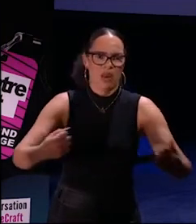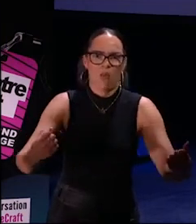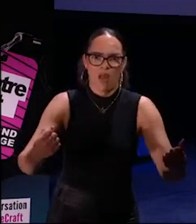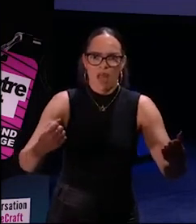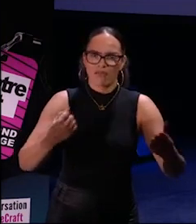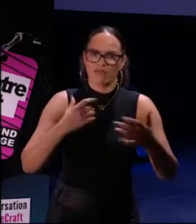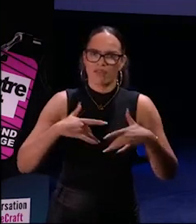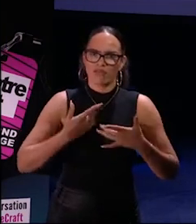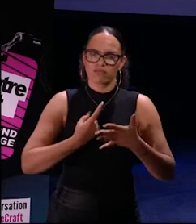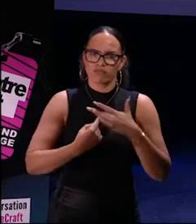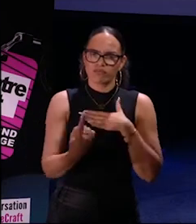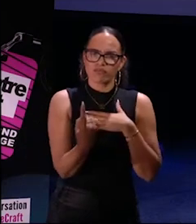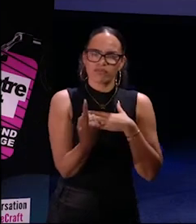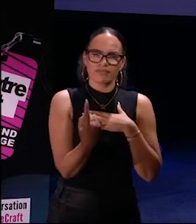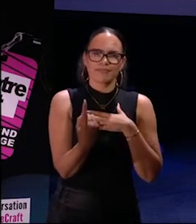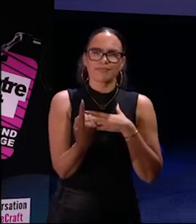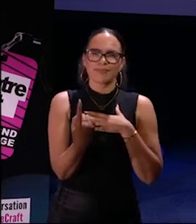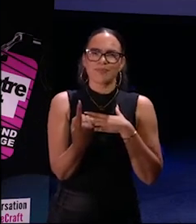quite isolating.